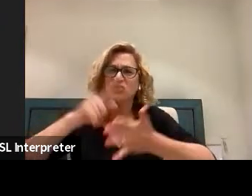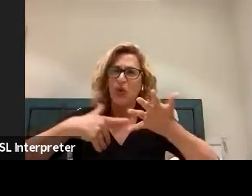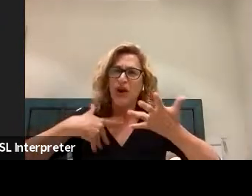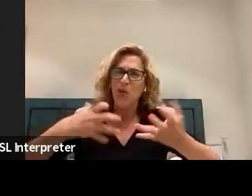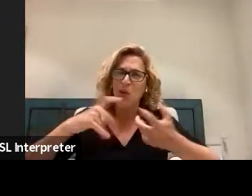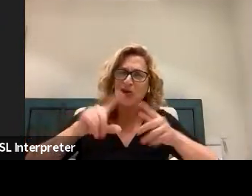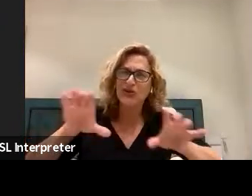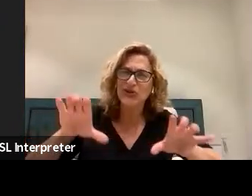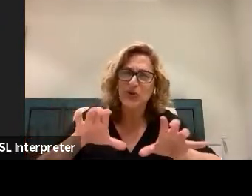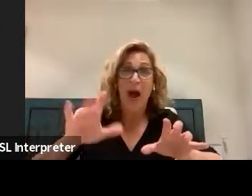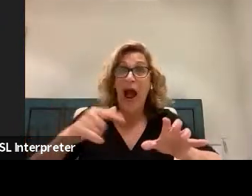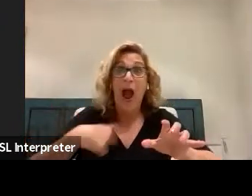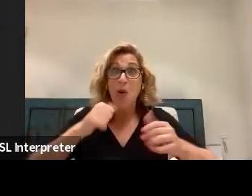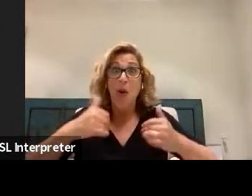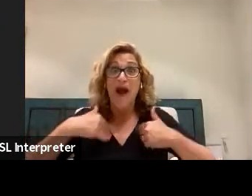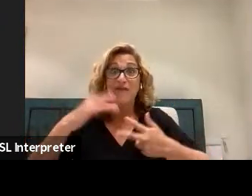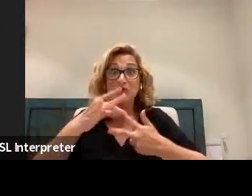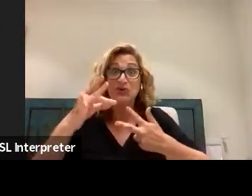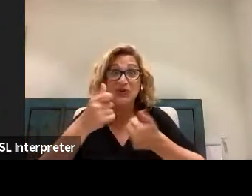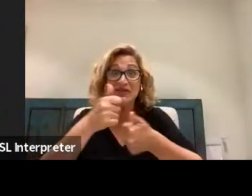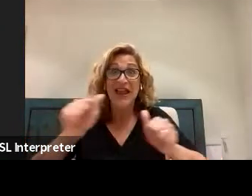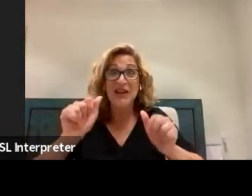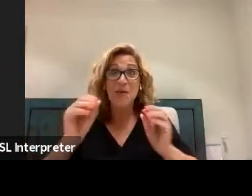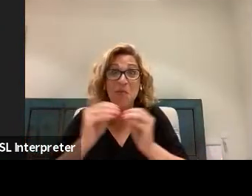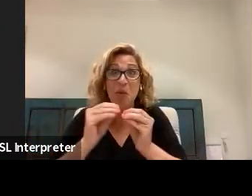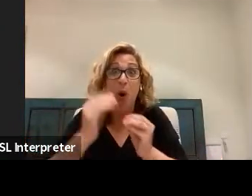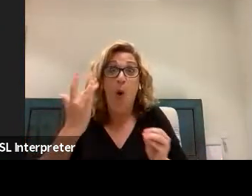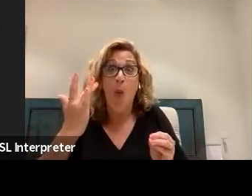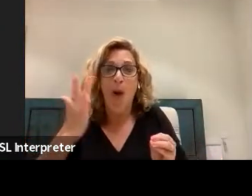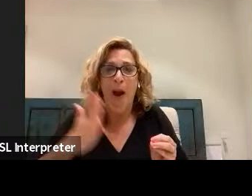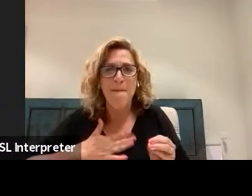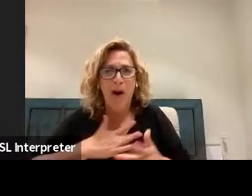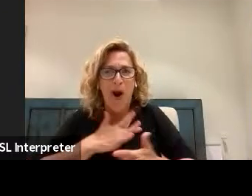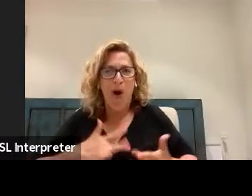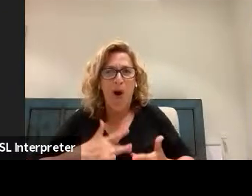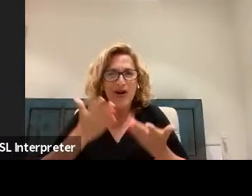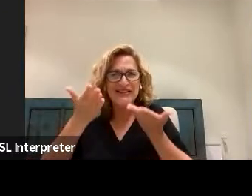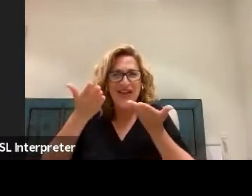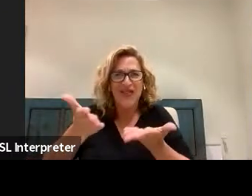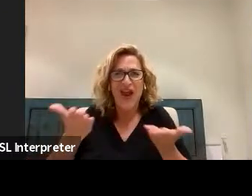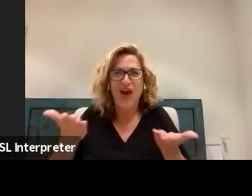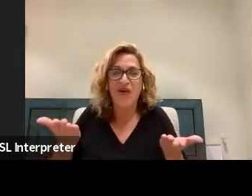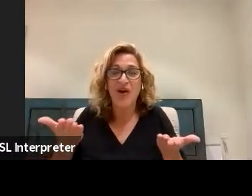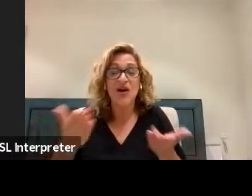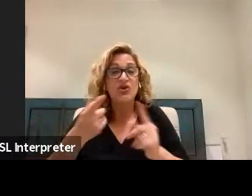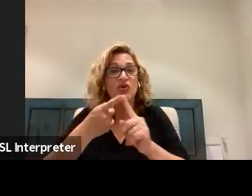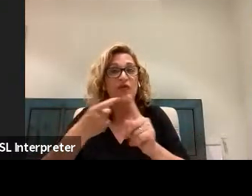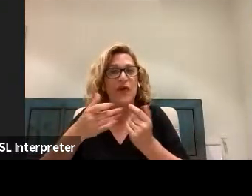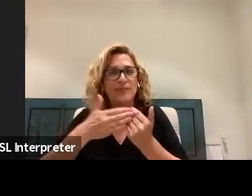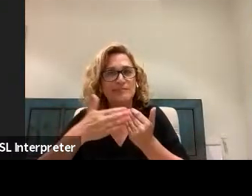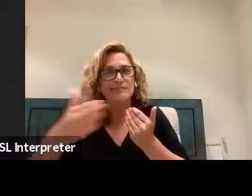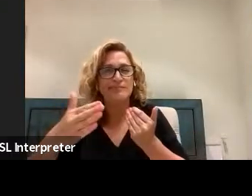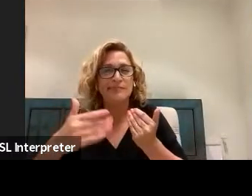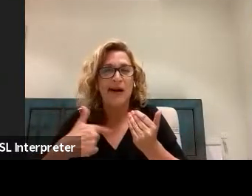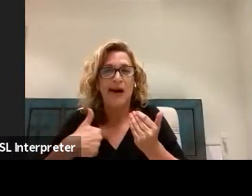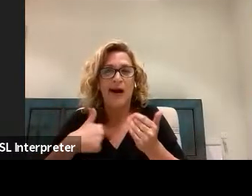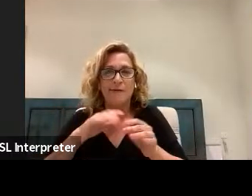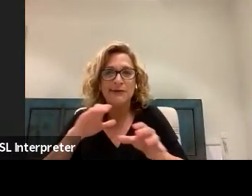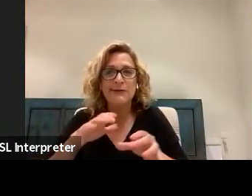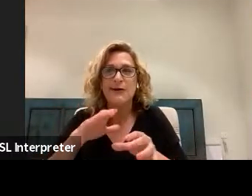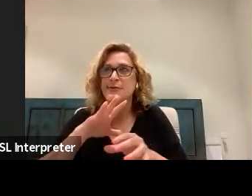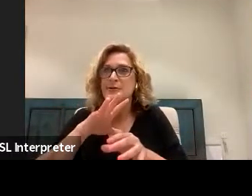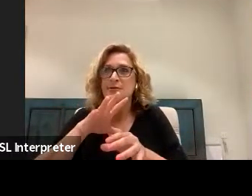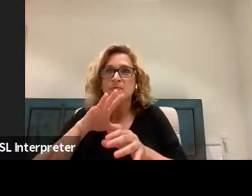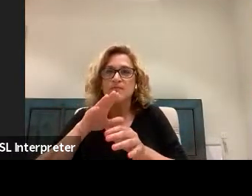have a choice anymore because that's where my heart is, And so from then, like I have curated and made space to